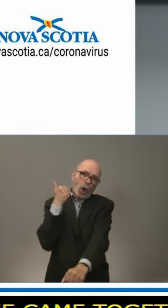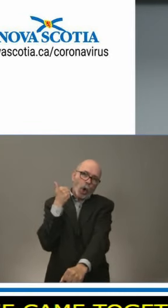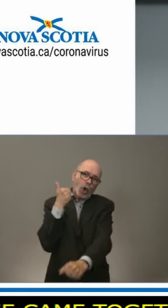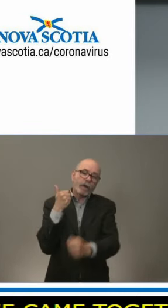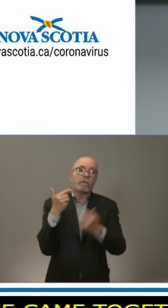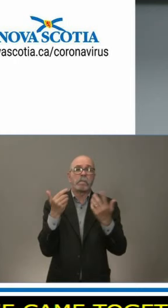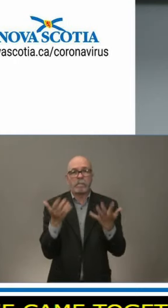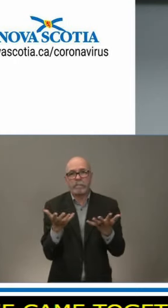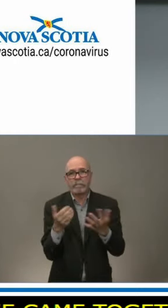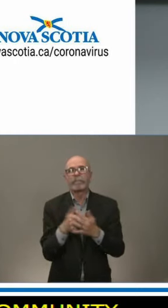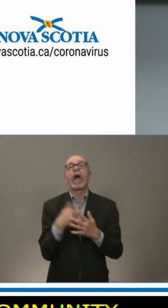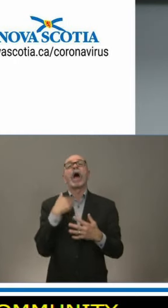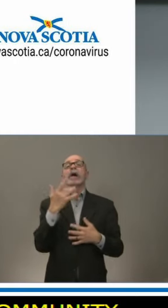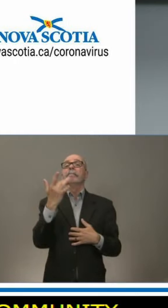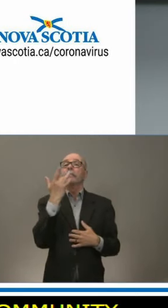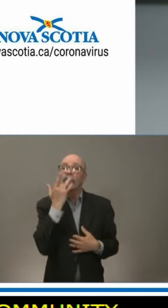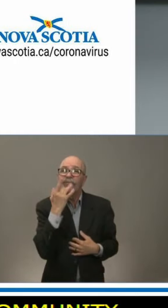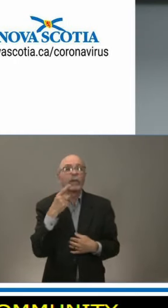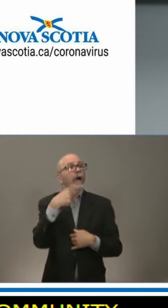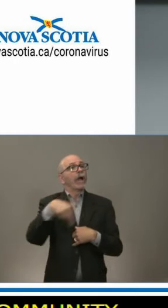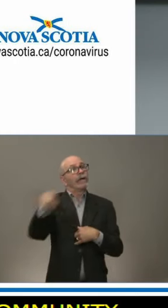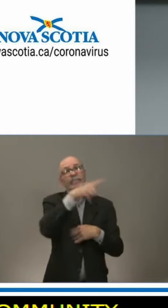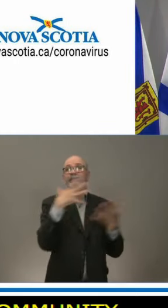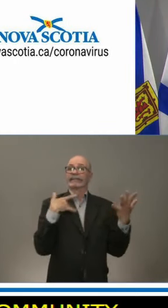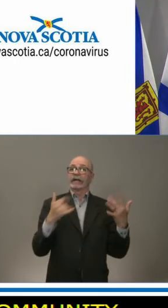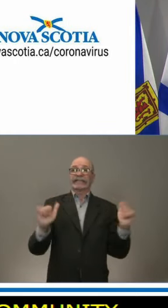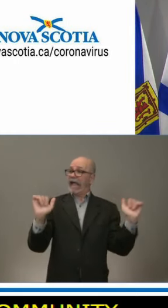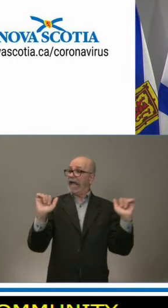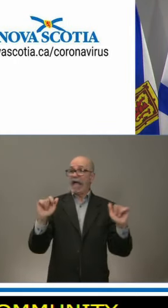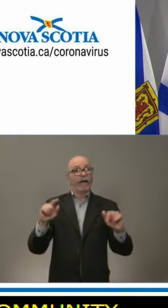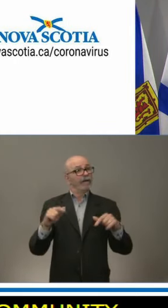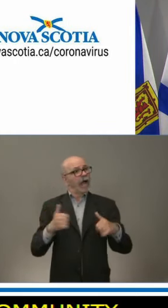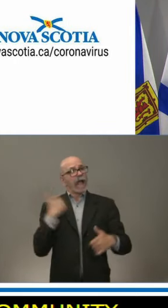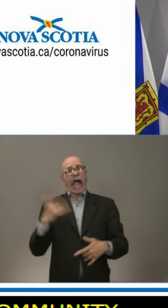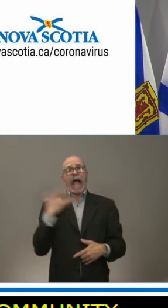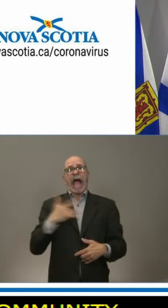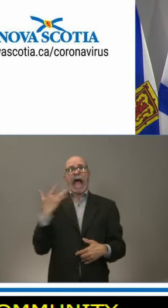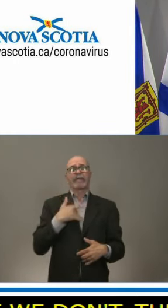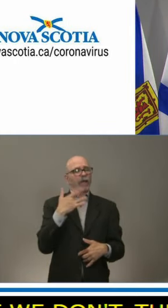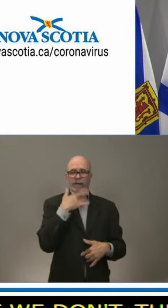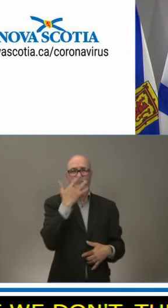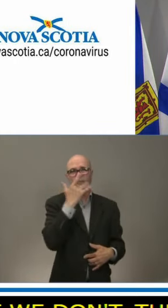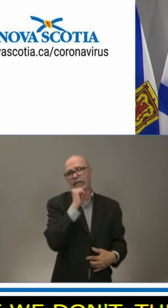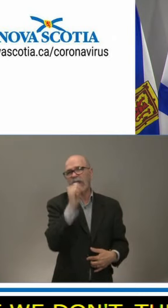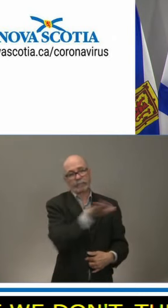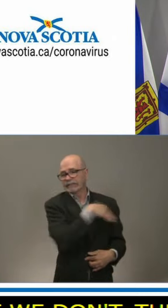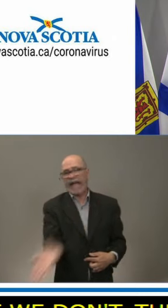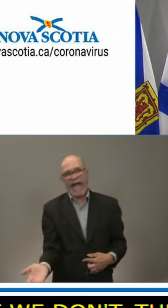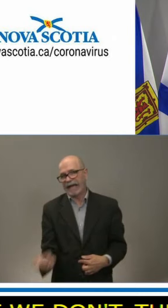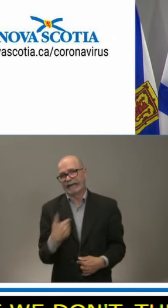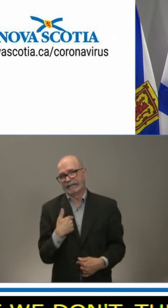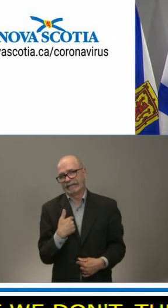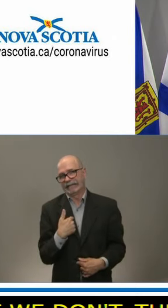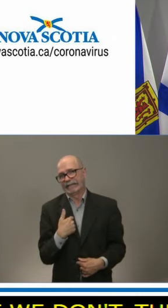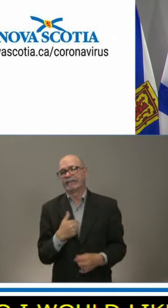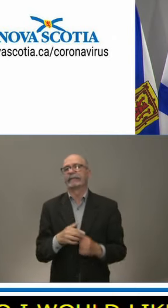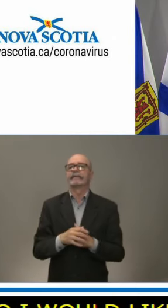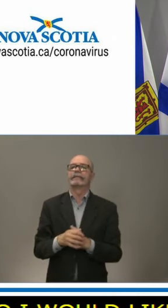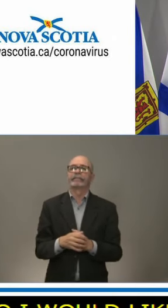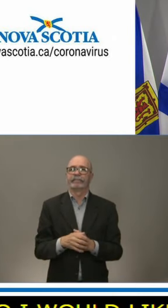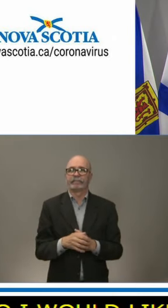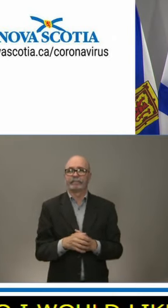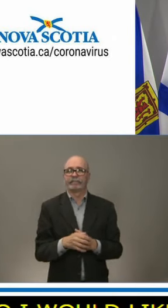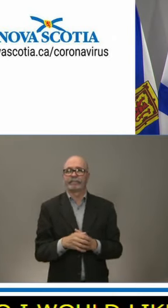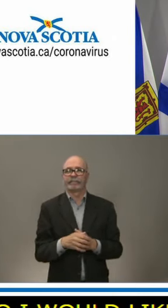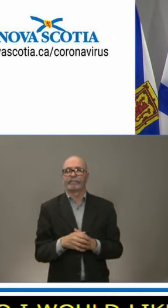tell the first story. Thank you, Dr. Strang. And I can tell you I've sat next to you now for almost 3